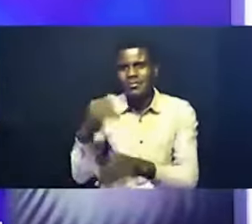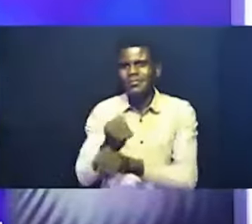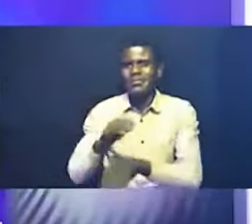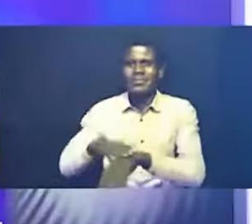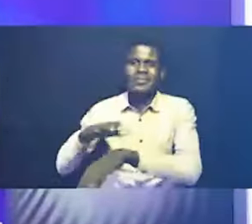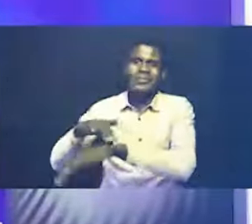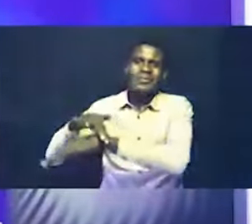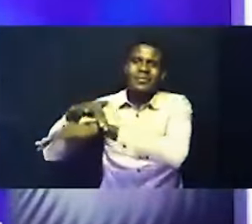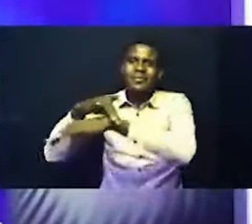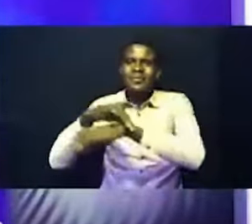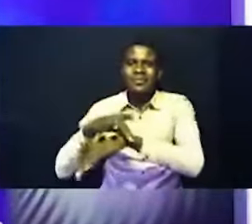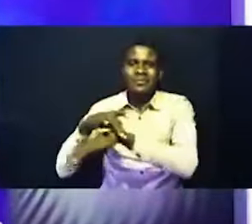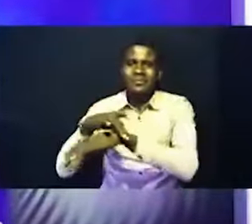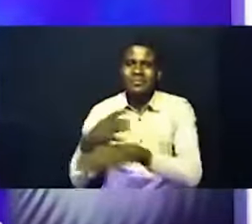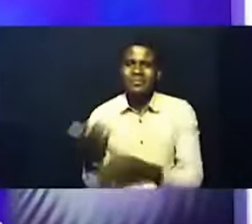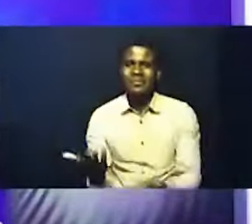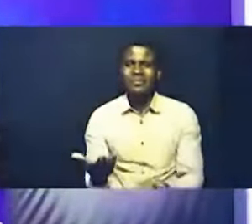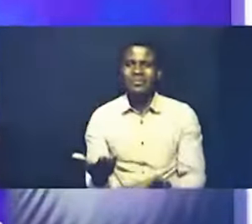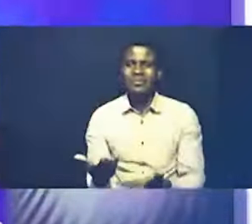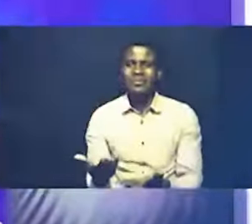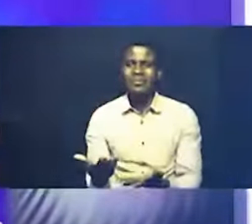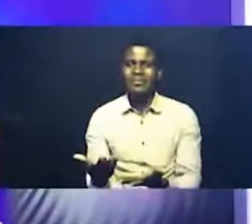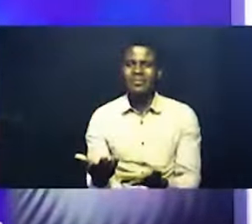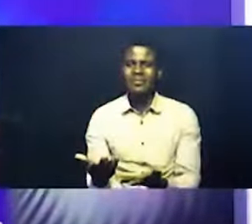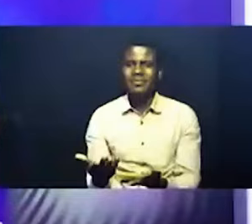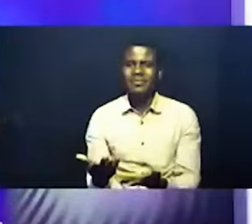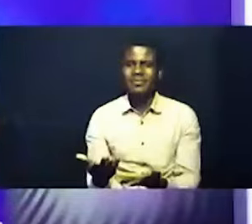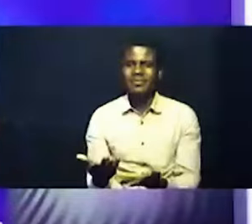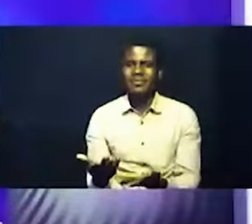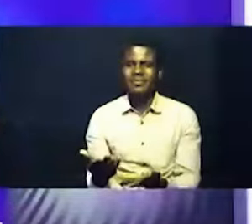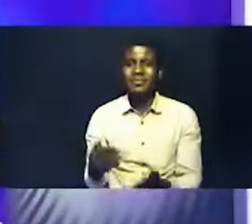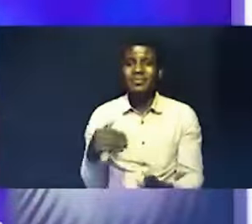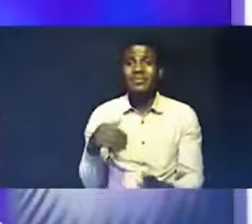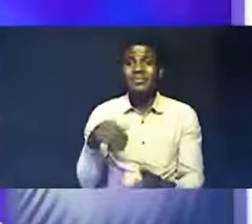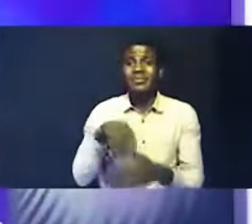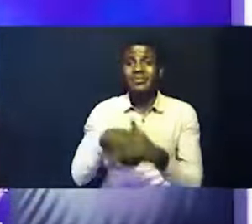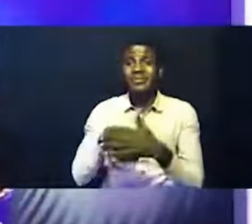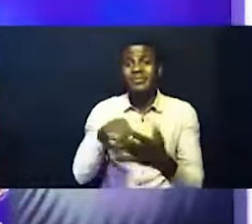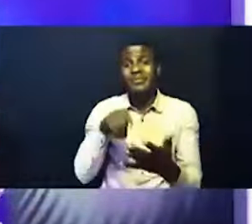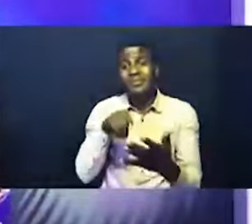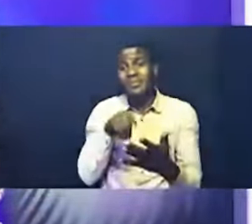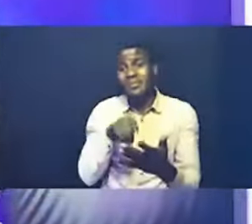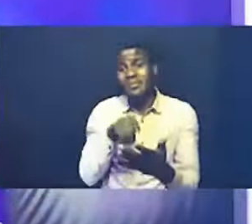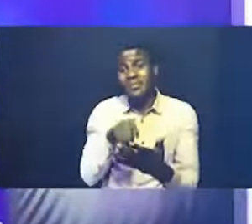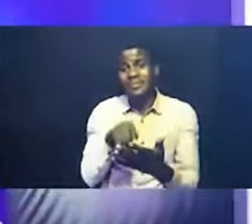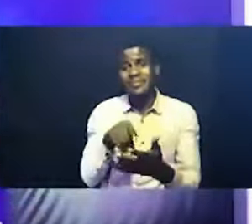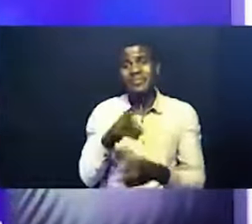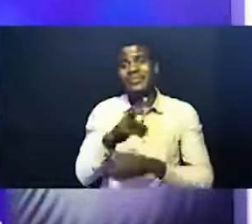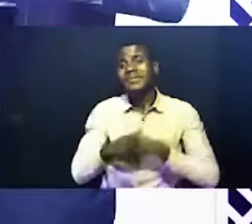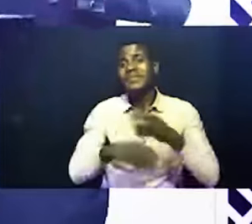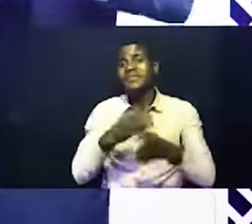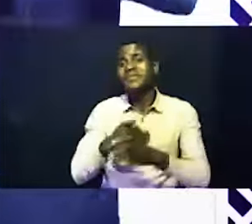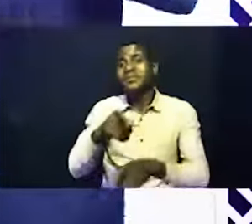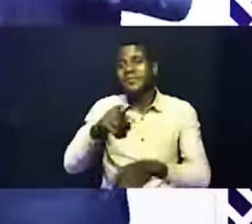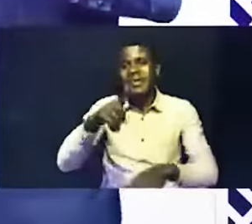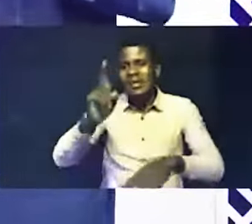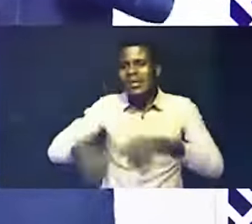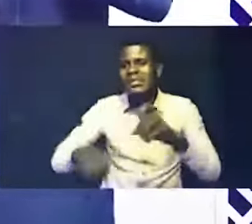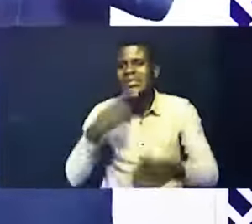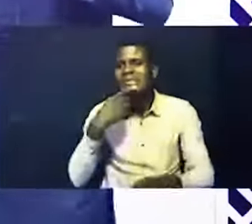commodity if you live in a midst of such a world you cannot see no one will offend